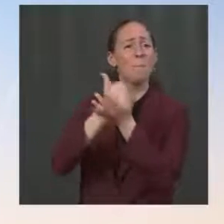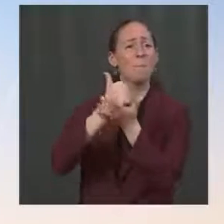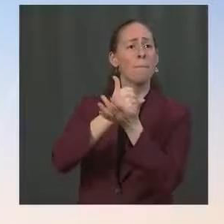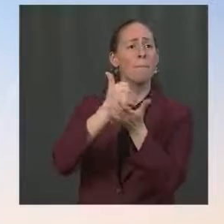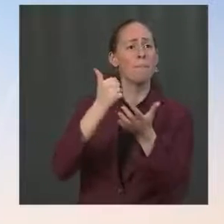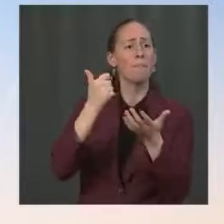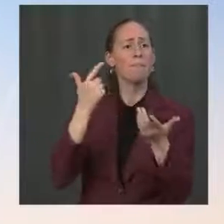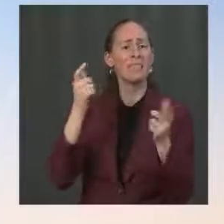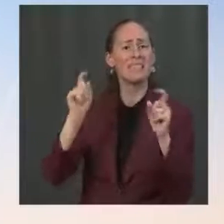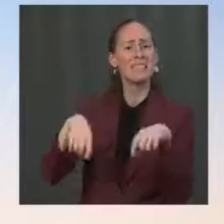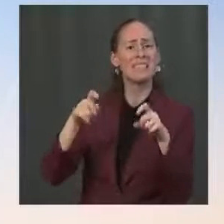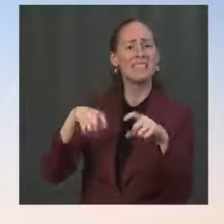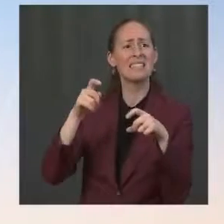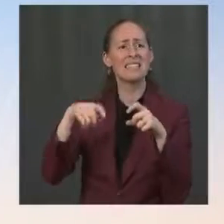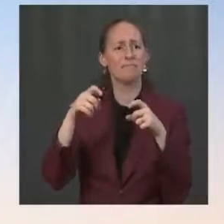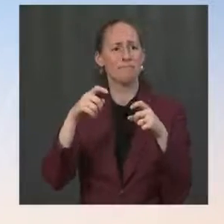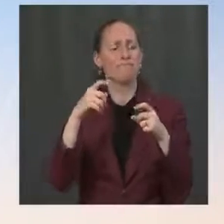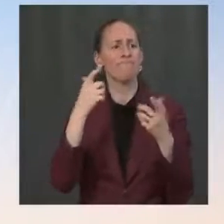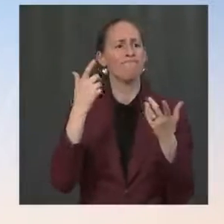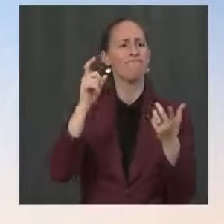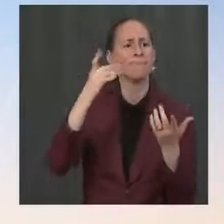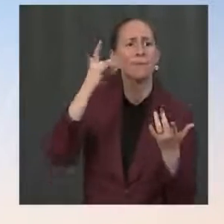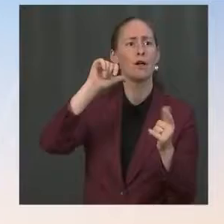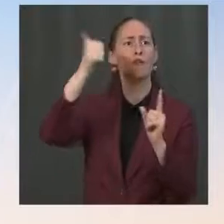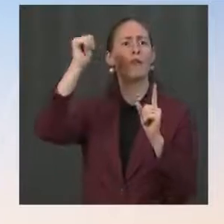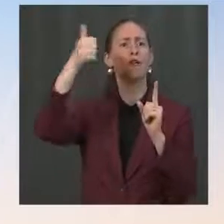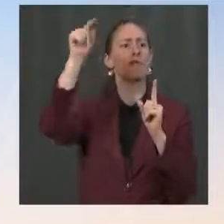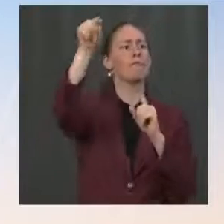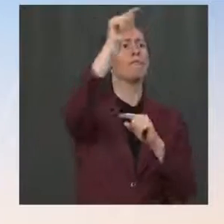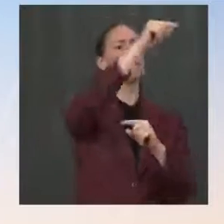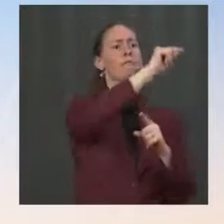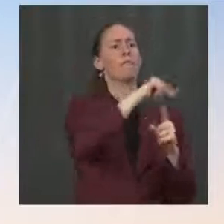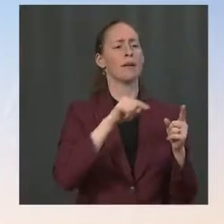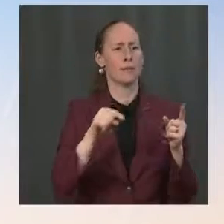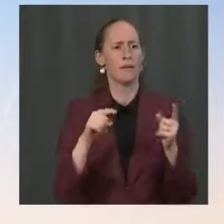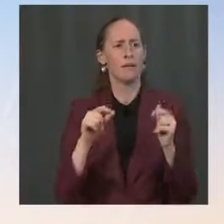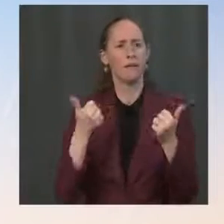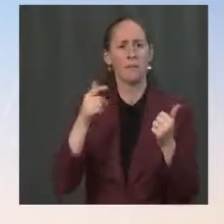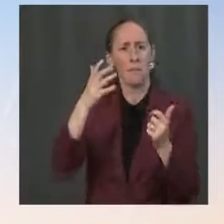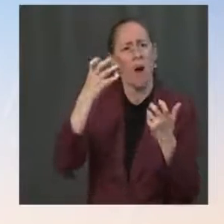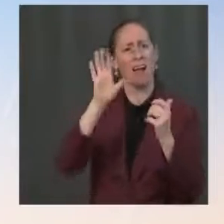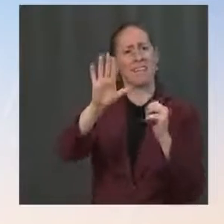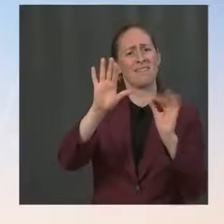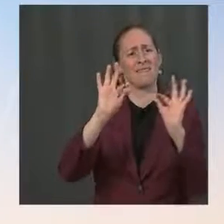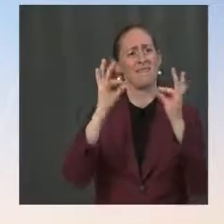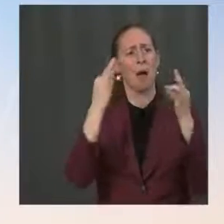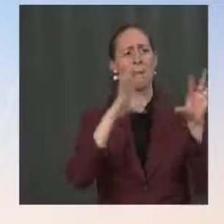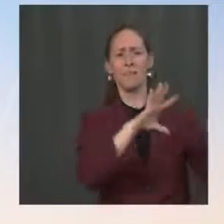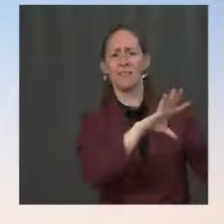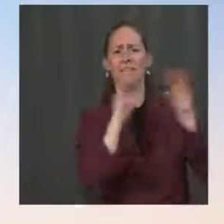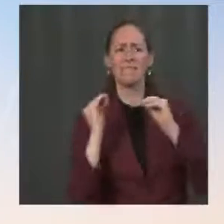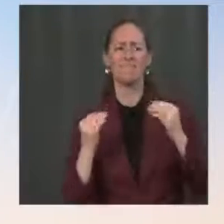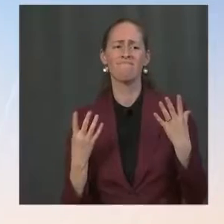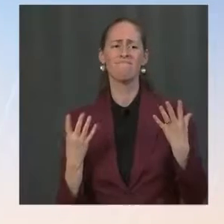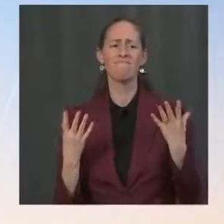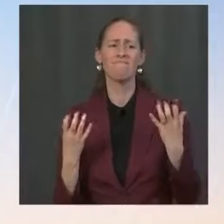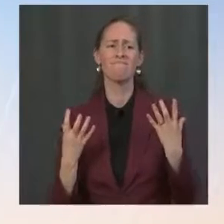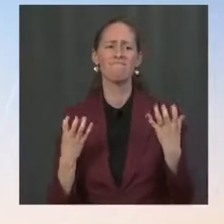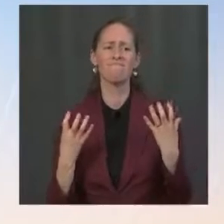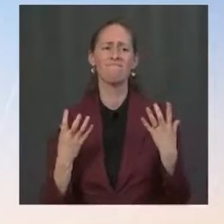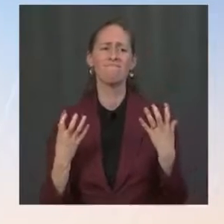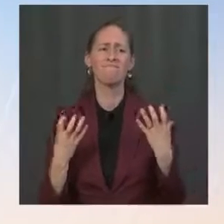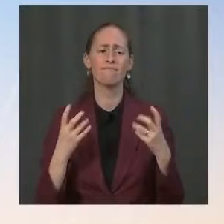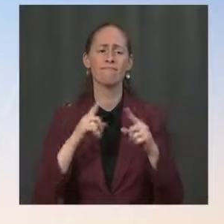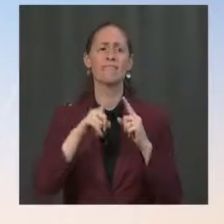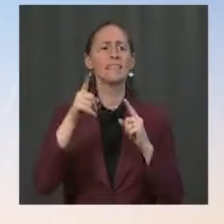so that other people in their situation could get their family members in. And they didn't seem to fit the criteria, so I'm just asking you to